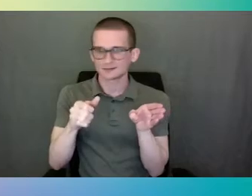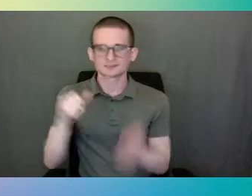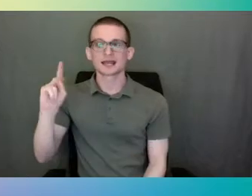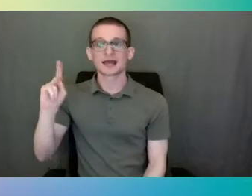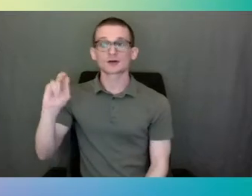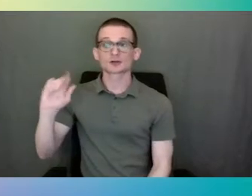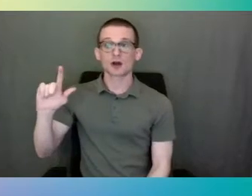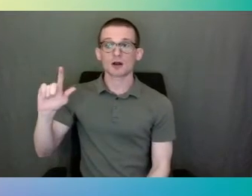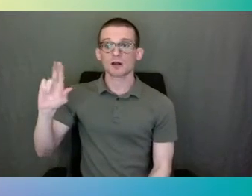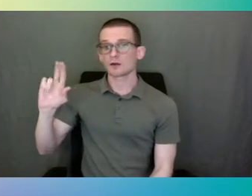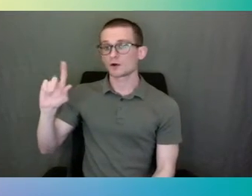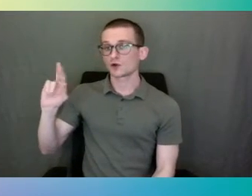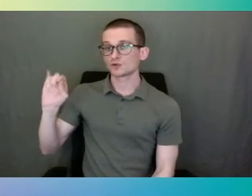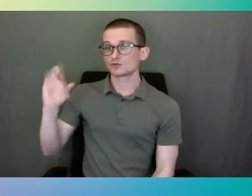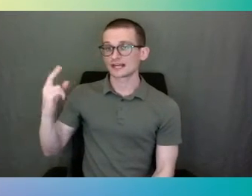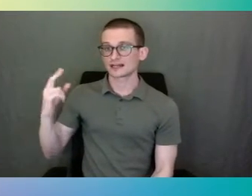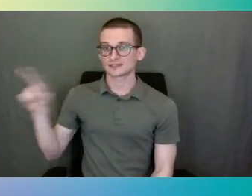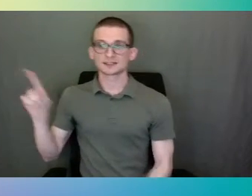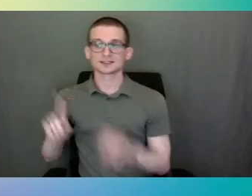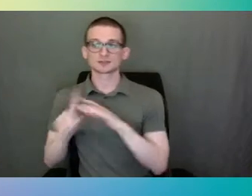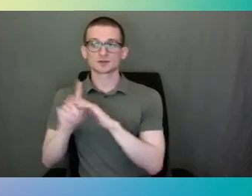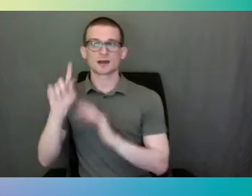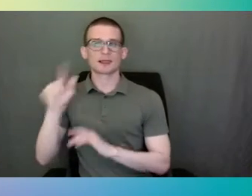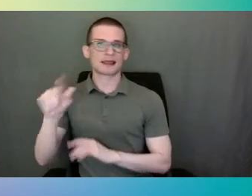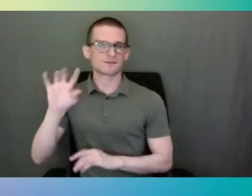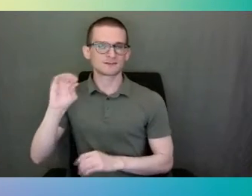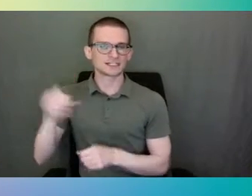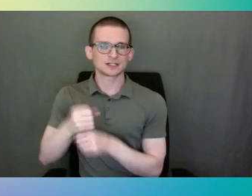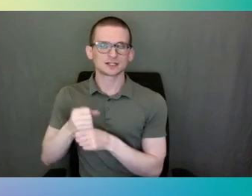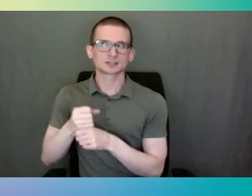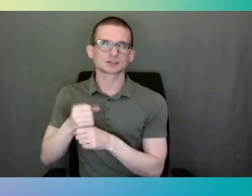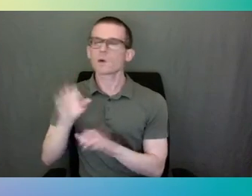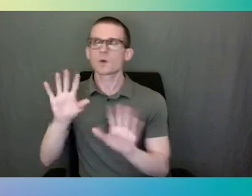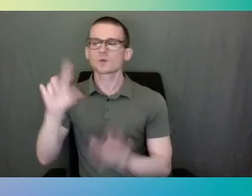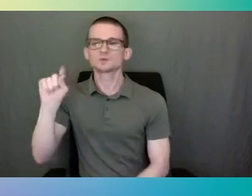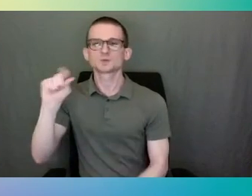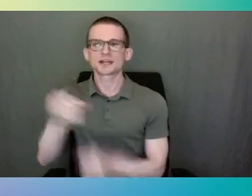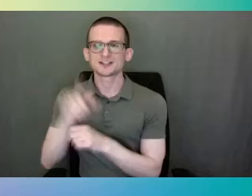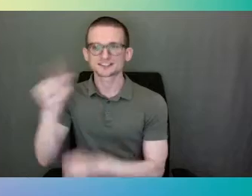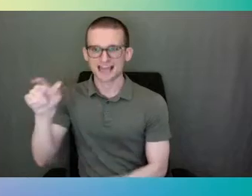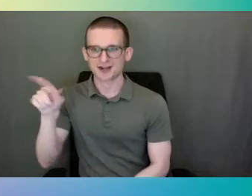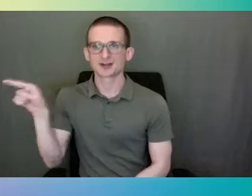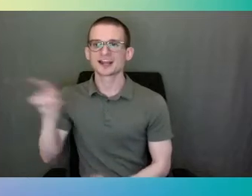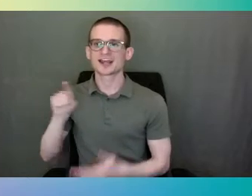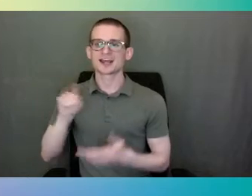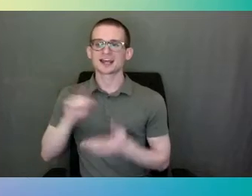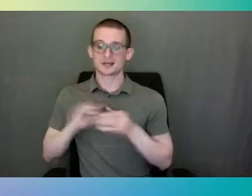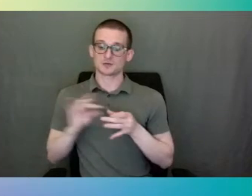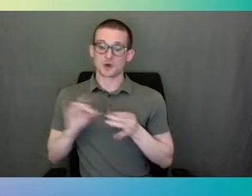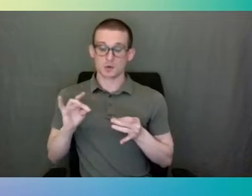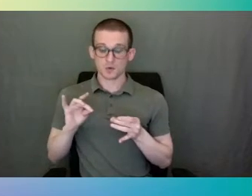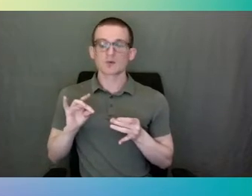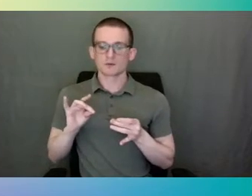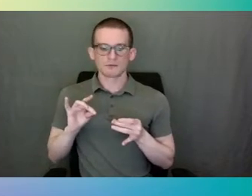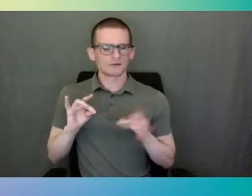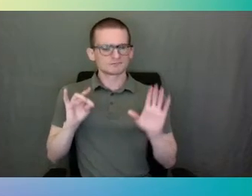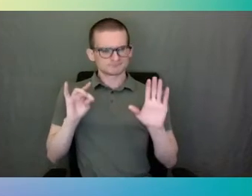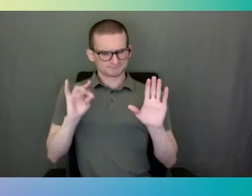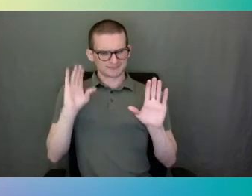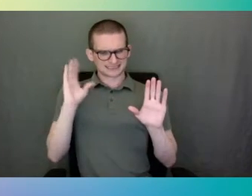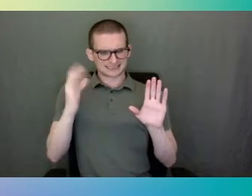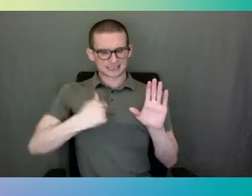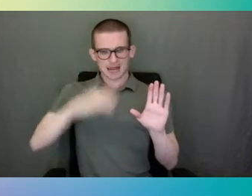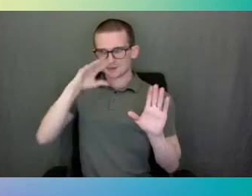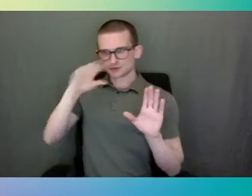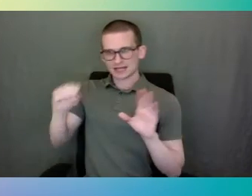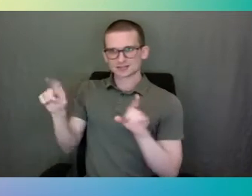and says, 50 years later, not even 50 years, 20 years later, he says, yeah, but I seem to be attracted to the same